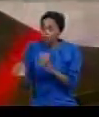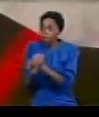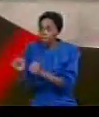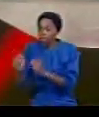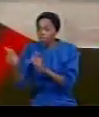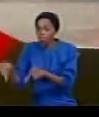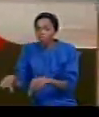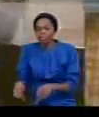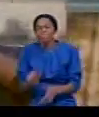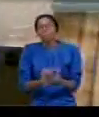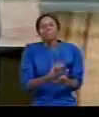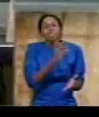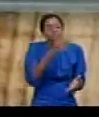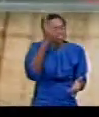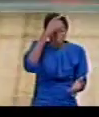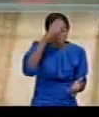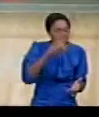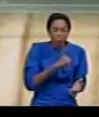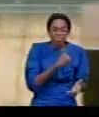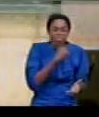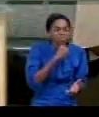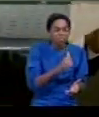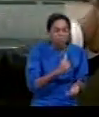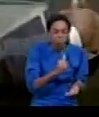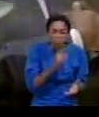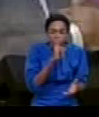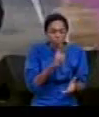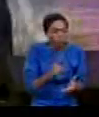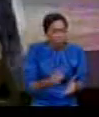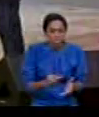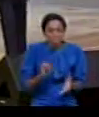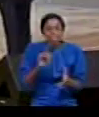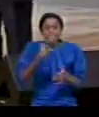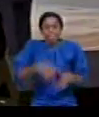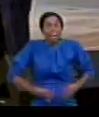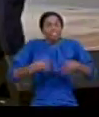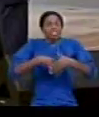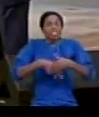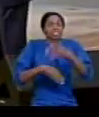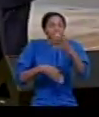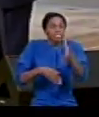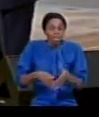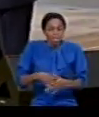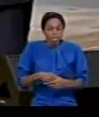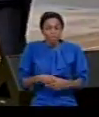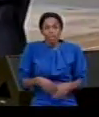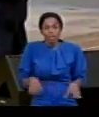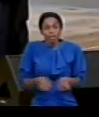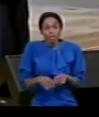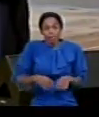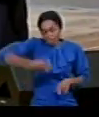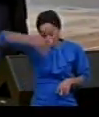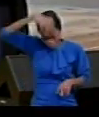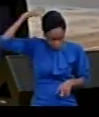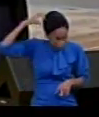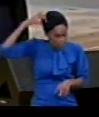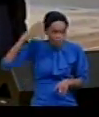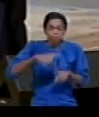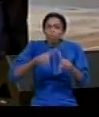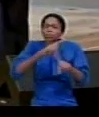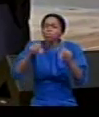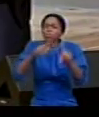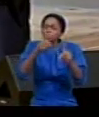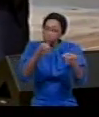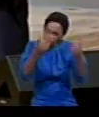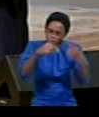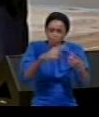is psychology. That one doesn't work. The anger is still there, like a tiger, like a tyrant, like a lion. But when you come to